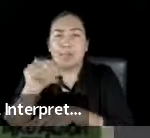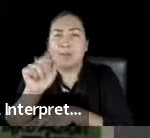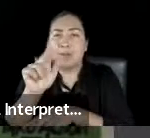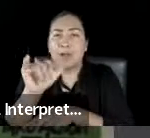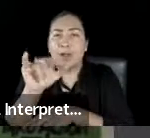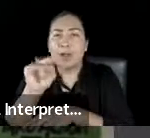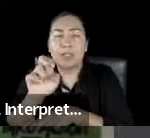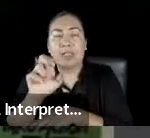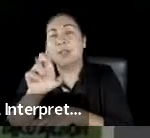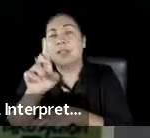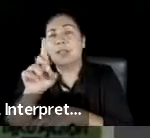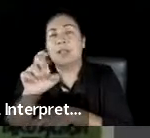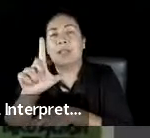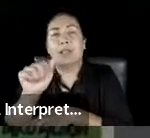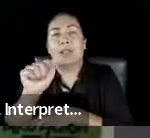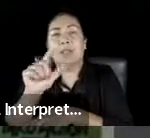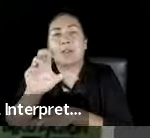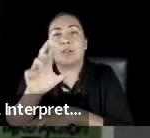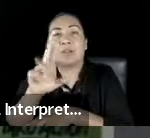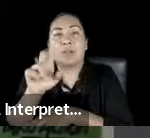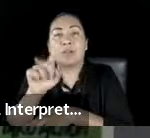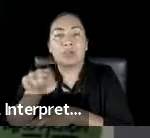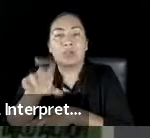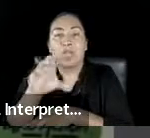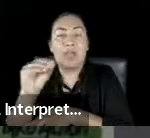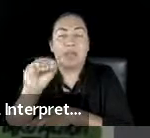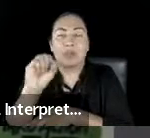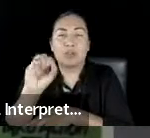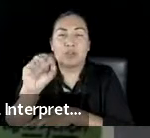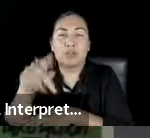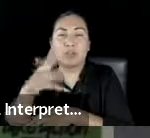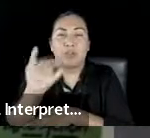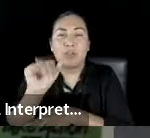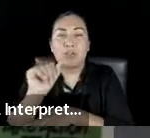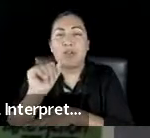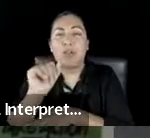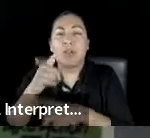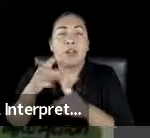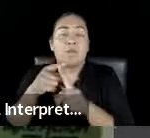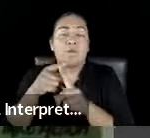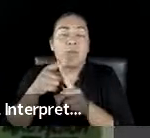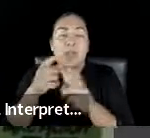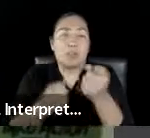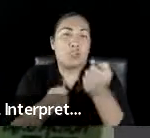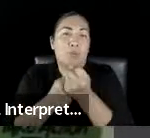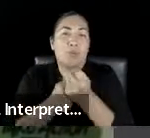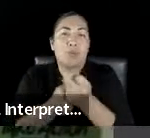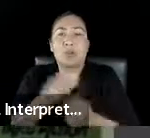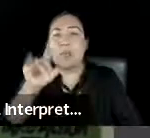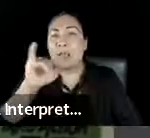la Cruz and Sophia Barron with support from advisor Lisa Kirch. Enjoy the film.